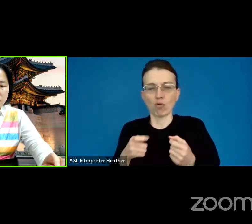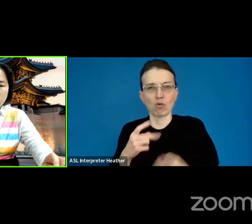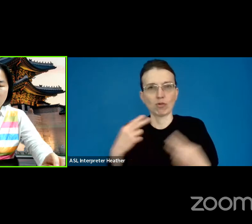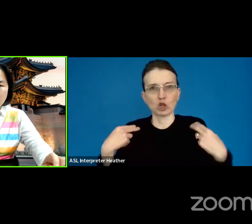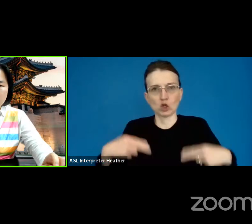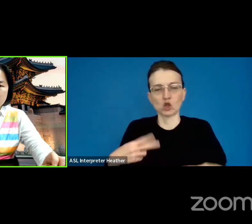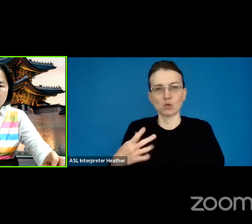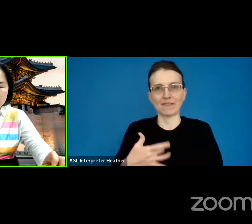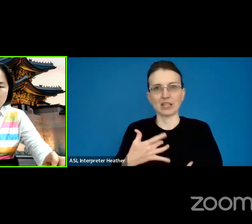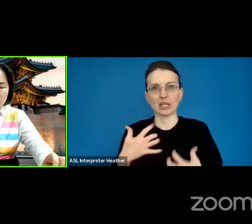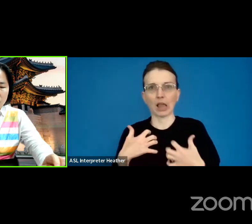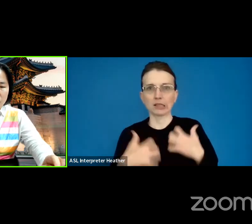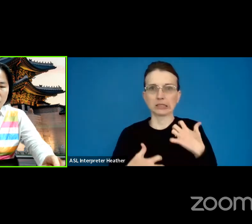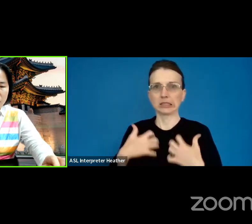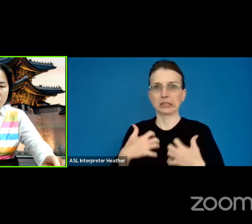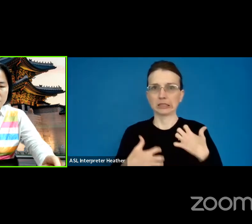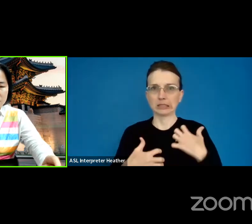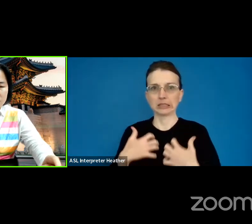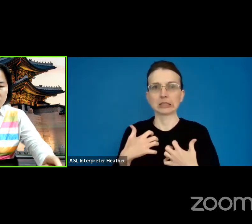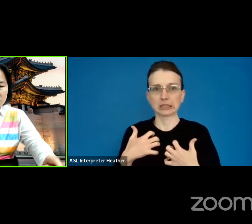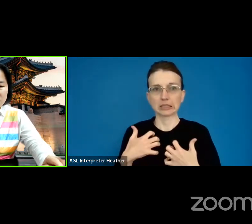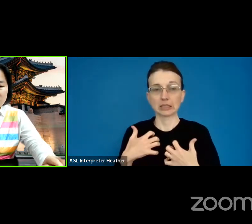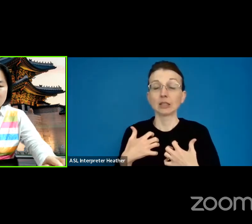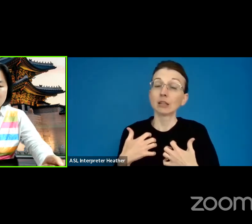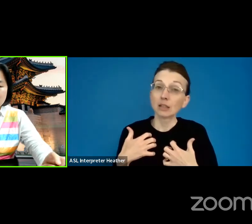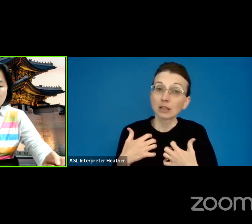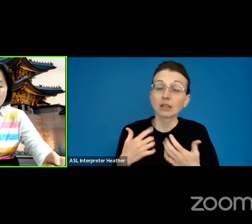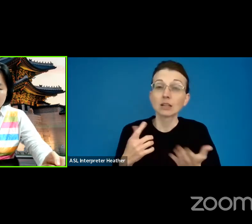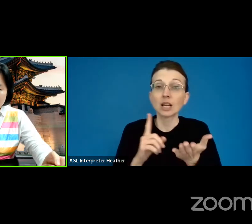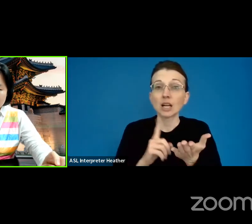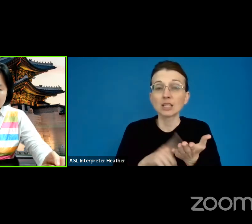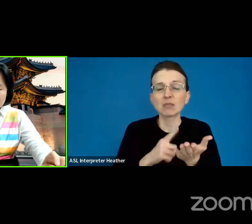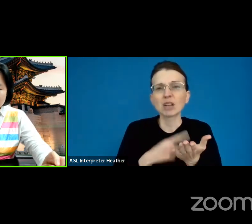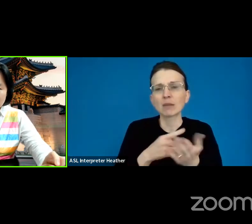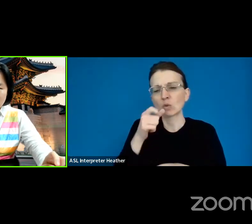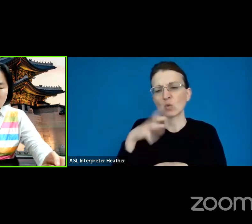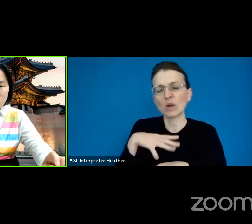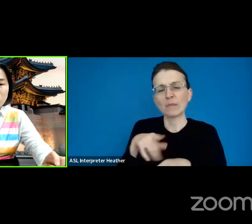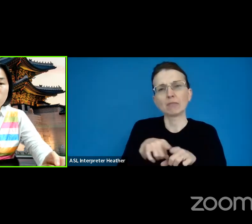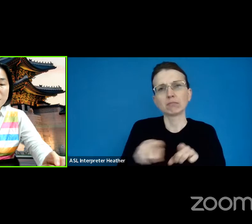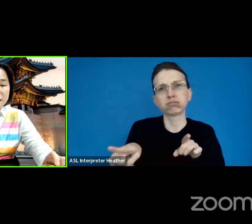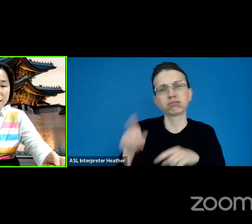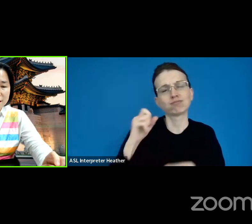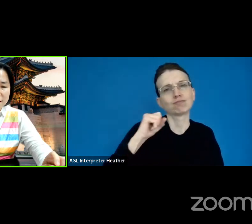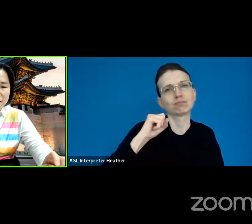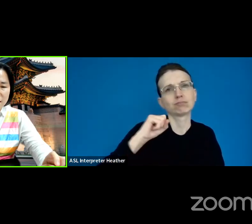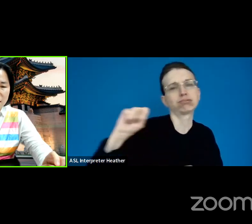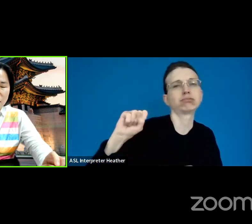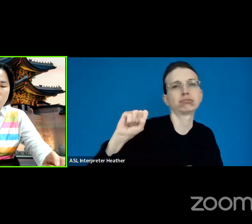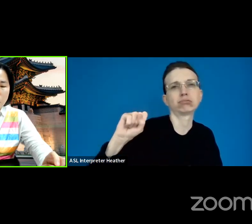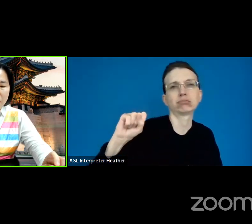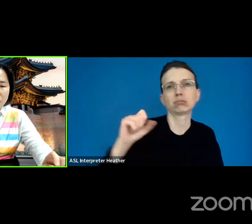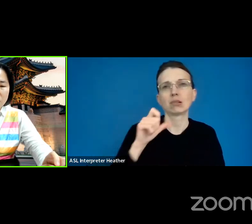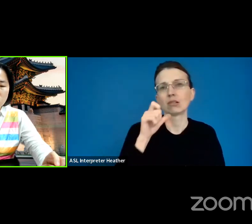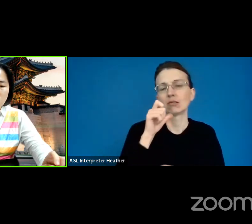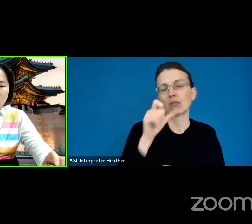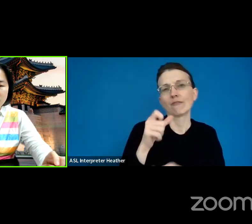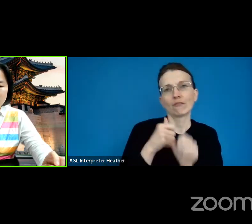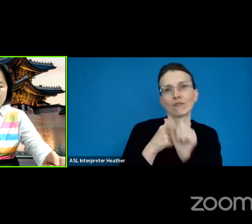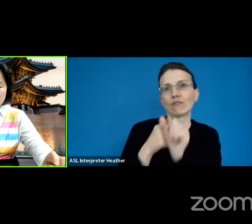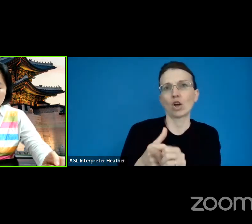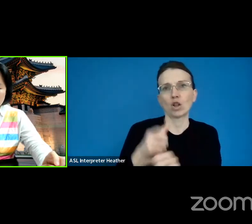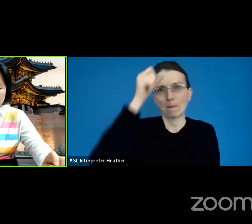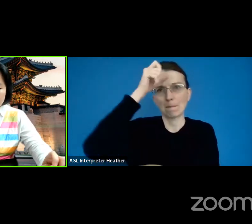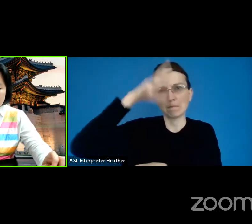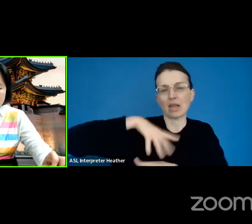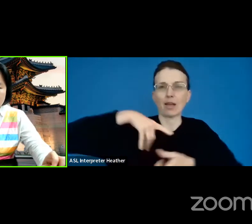and sometimes as dissident women who resist